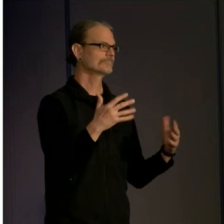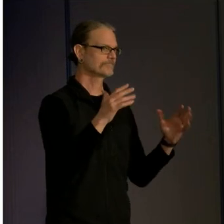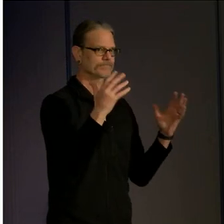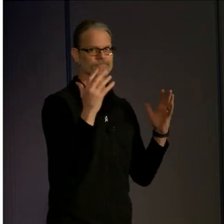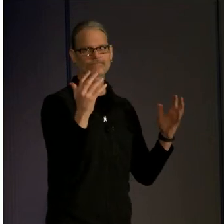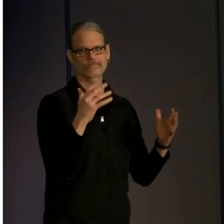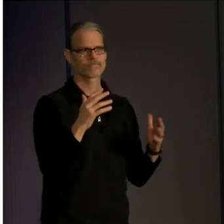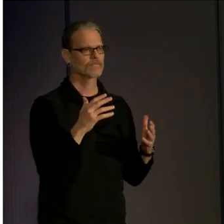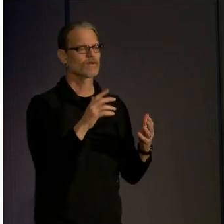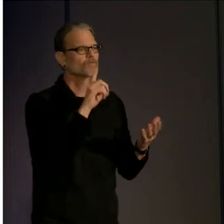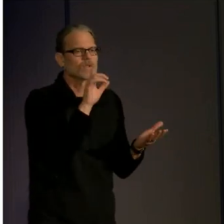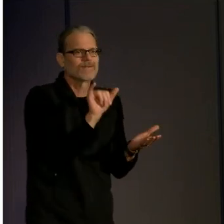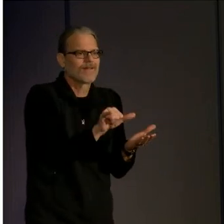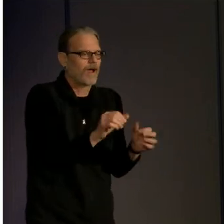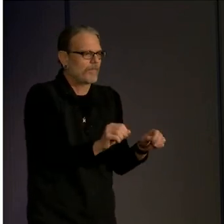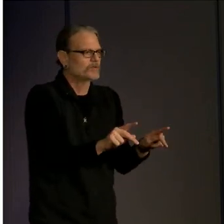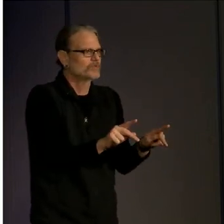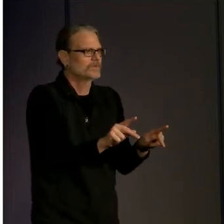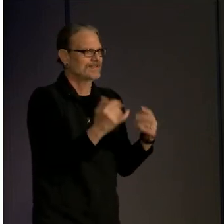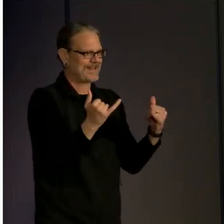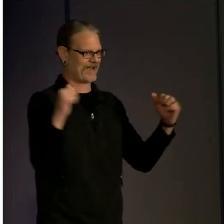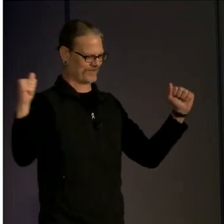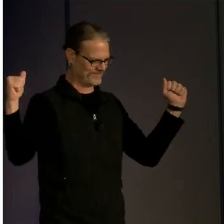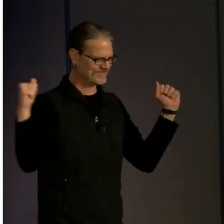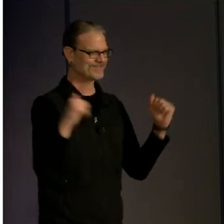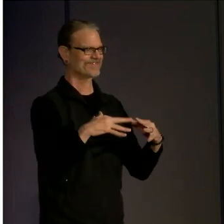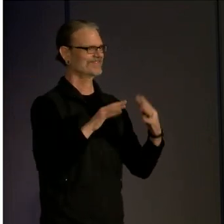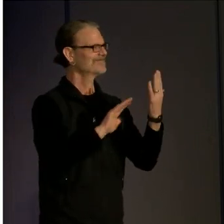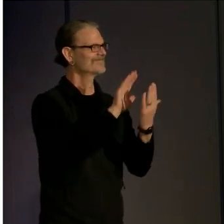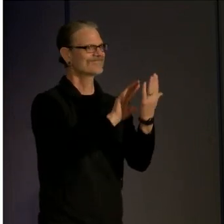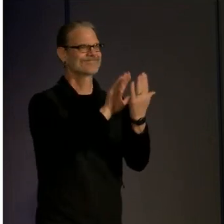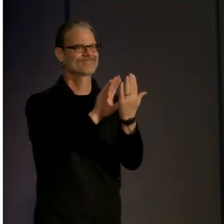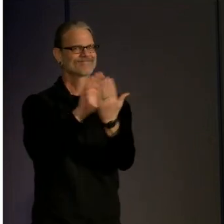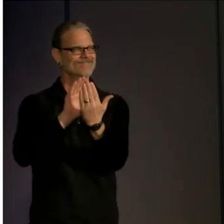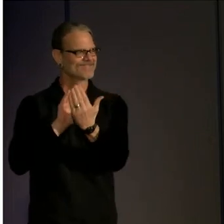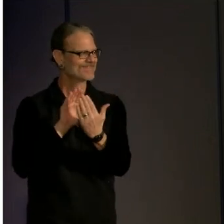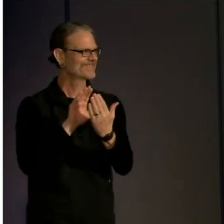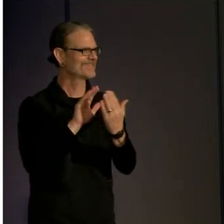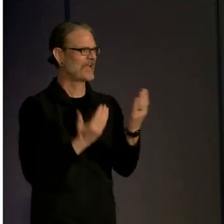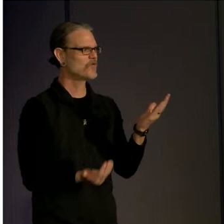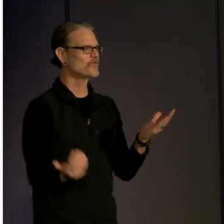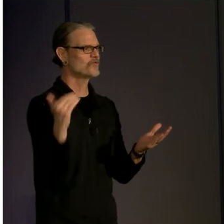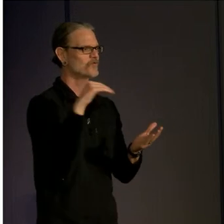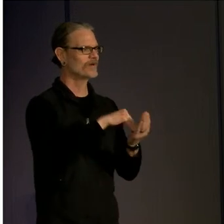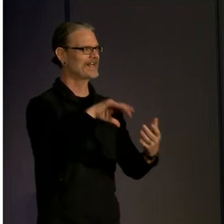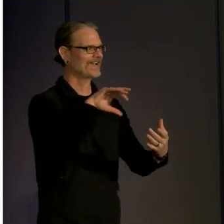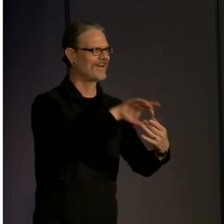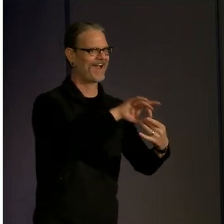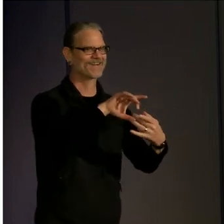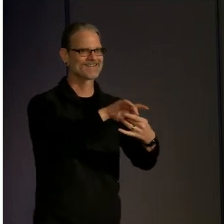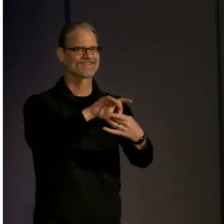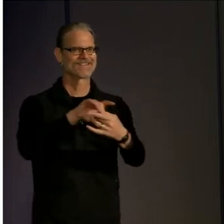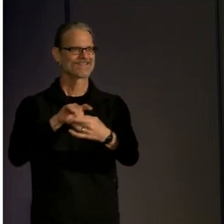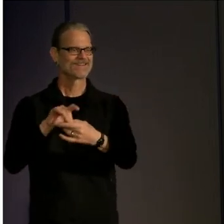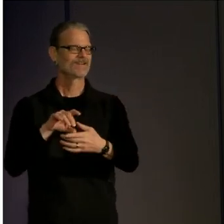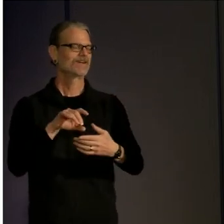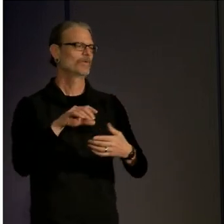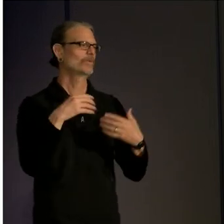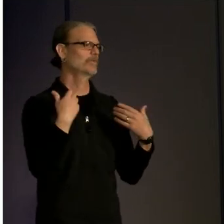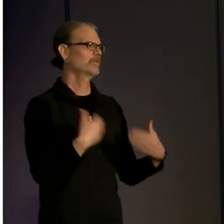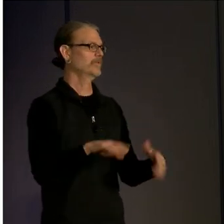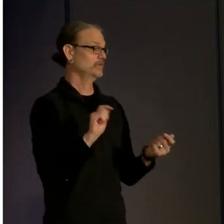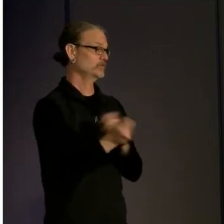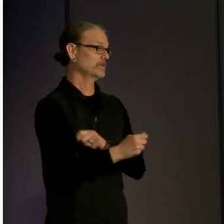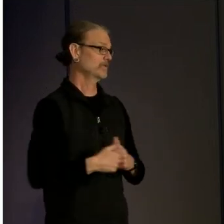Just that opportunity to come back and to reconnect in person with people, those are fairly impactful